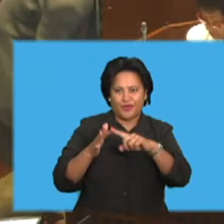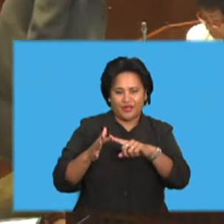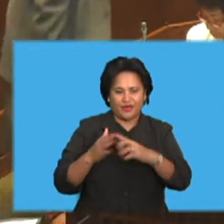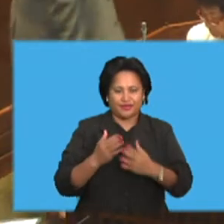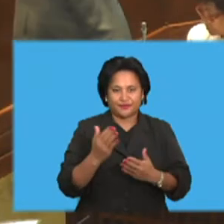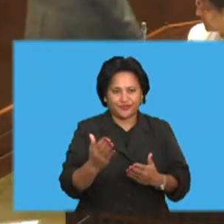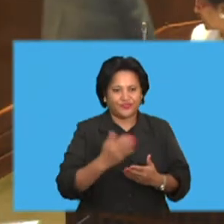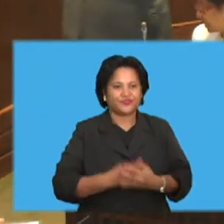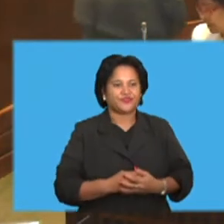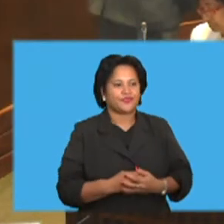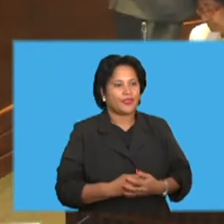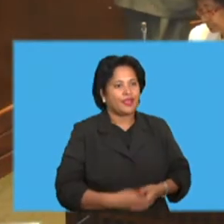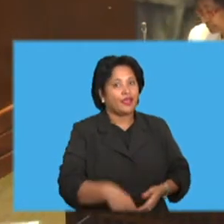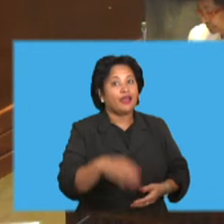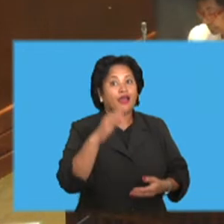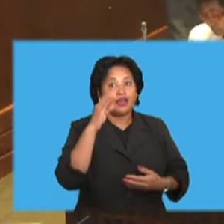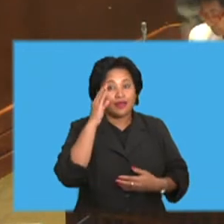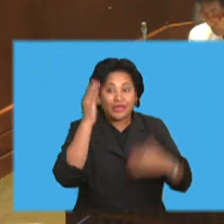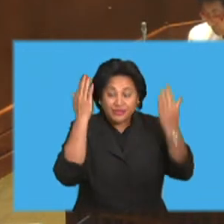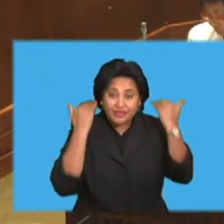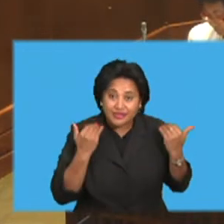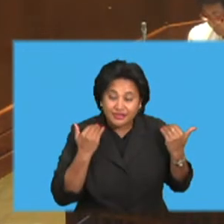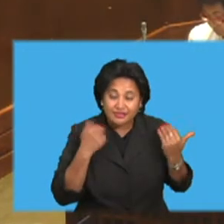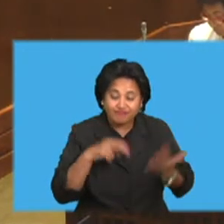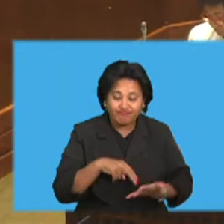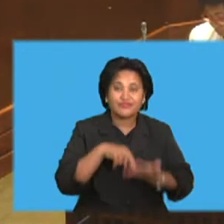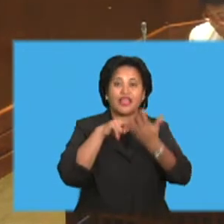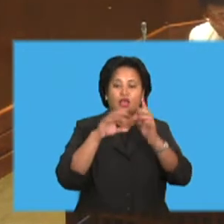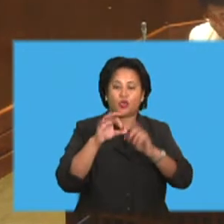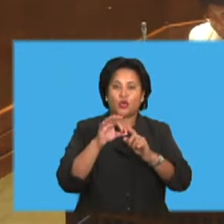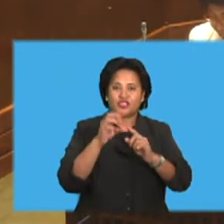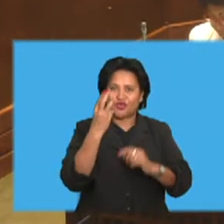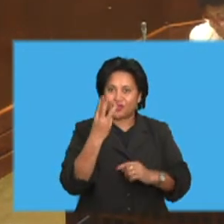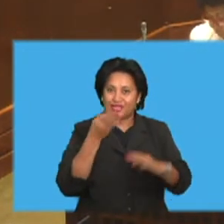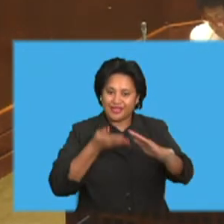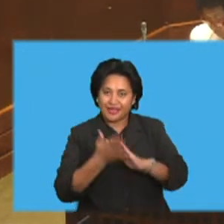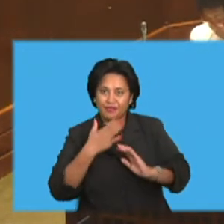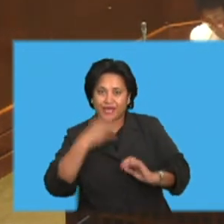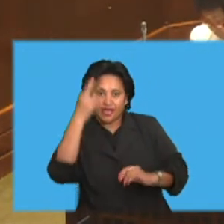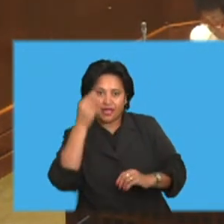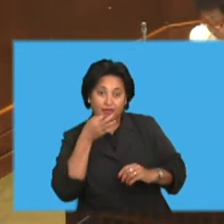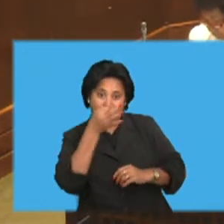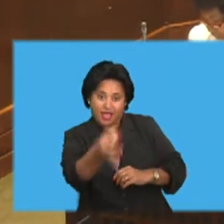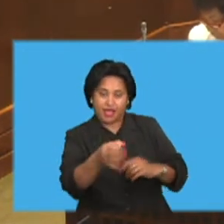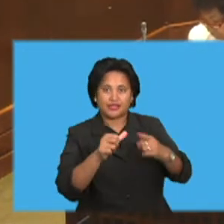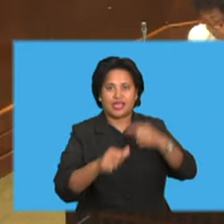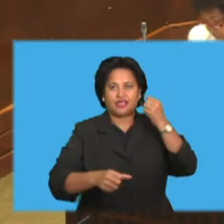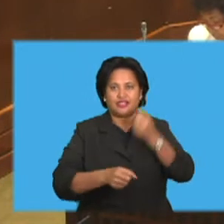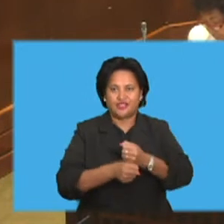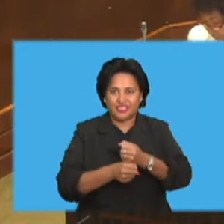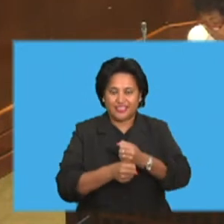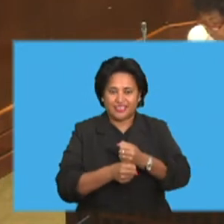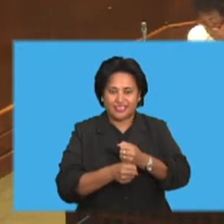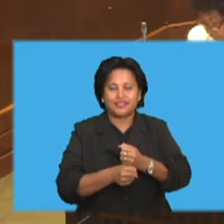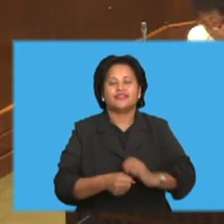Madam Speaker, I rise to ask question 3 under my name and addressed to the Attorney-General and Minister for Economy,